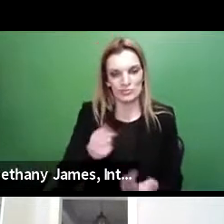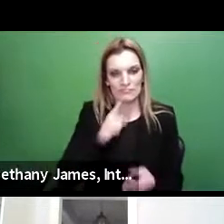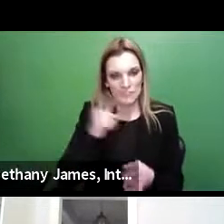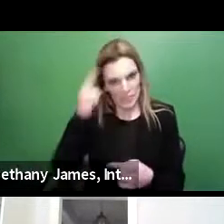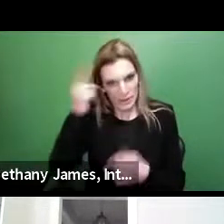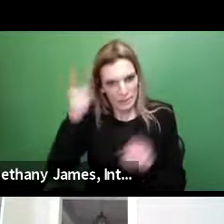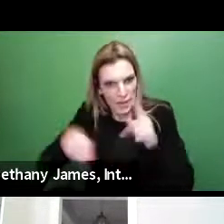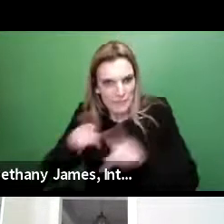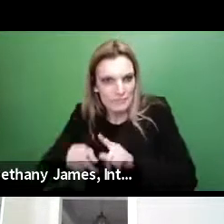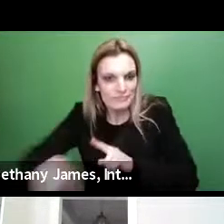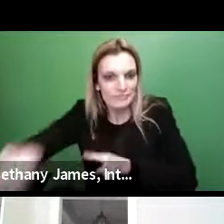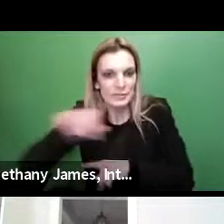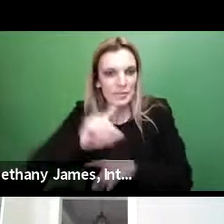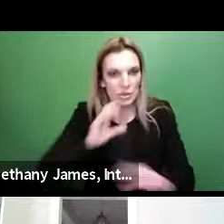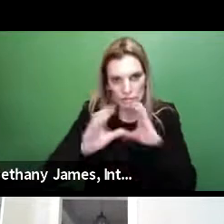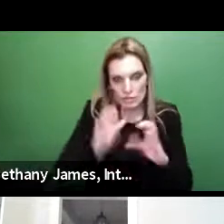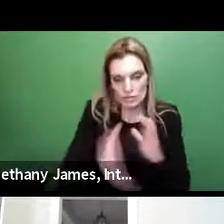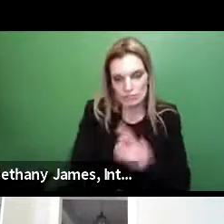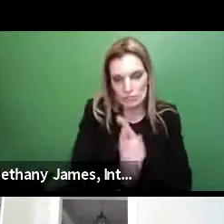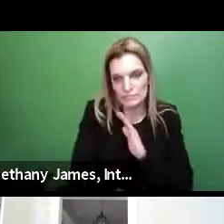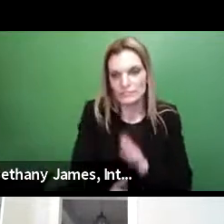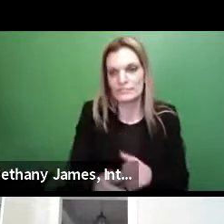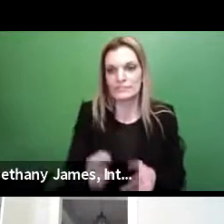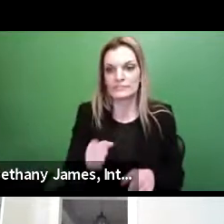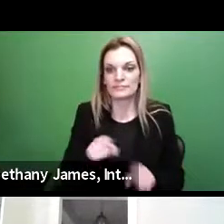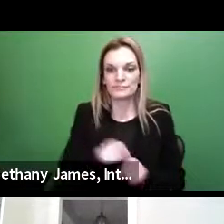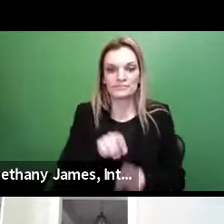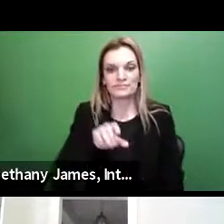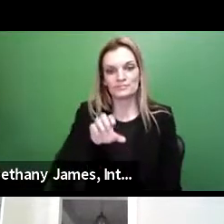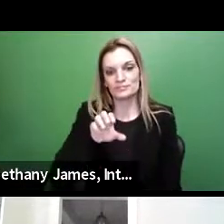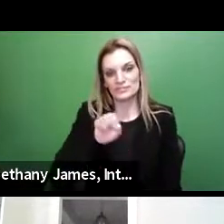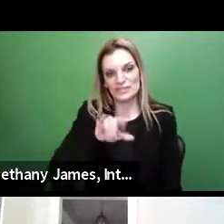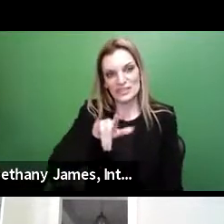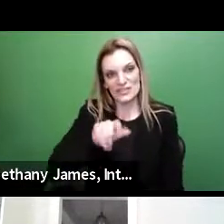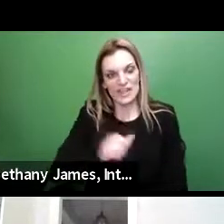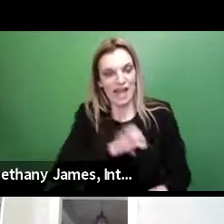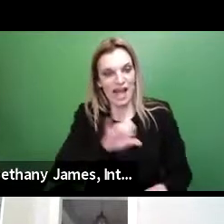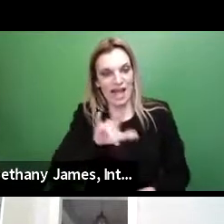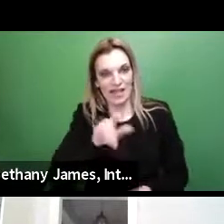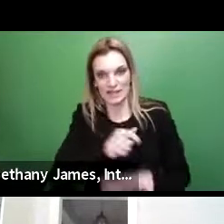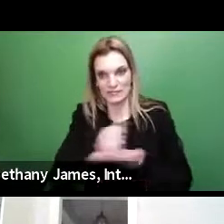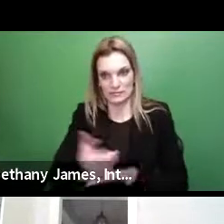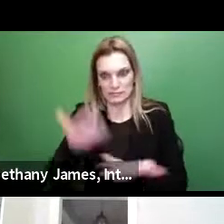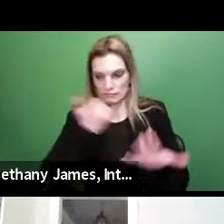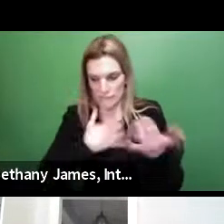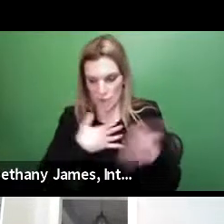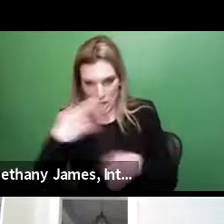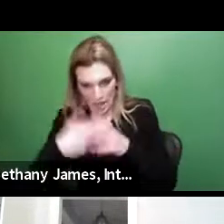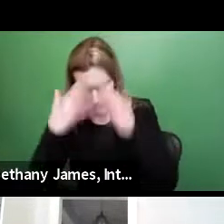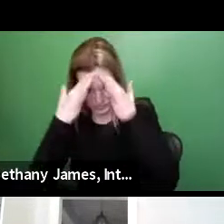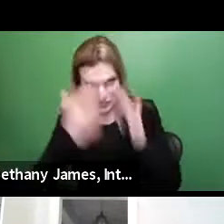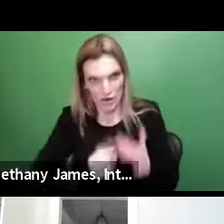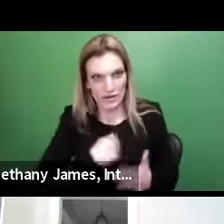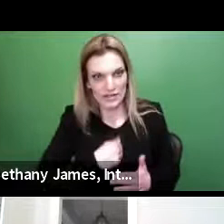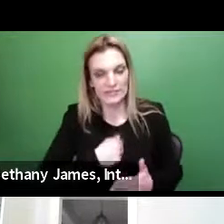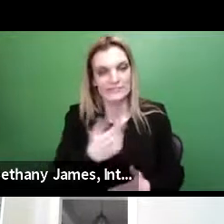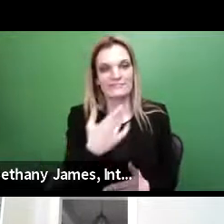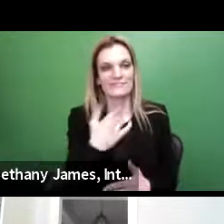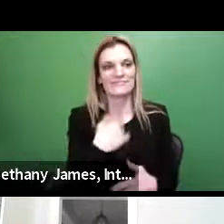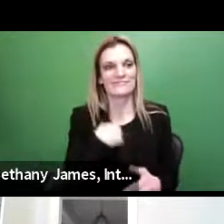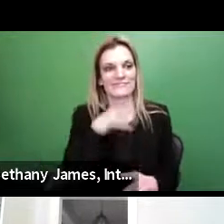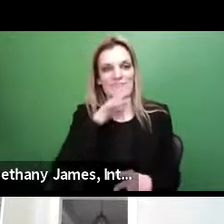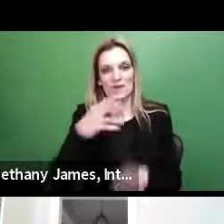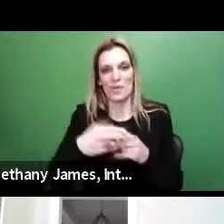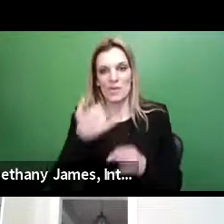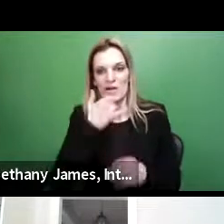the communication team, and assisting Sylvia Elliott with planning. I better not get her name wrong. She's been working pretty hard for us. Sylvia